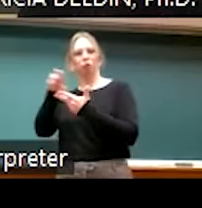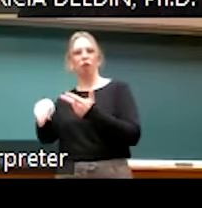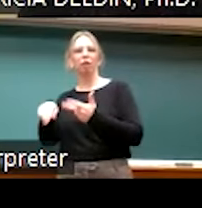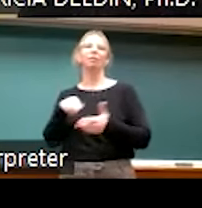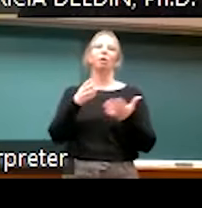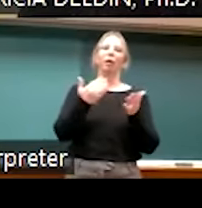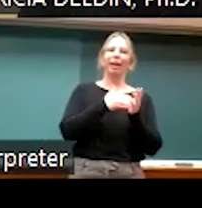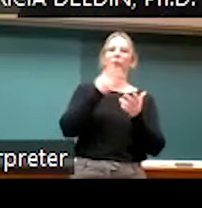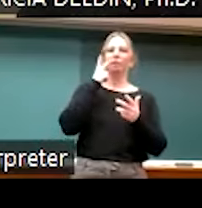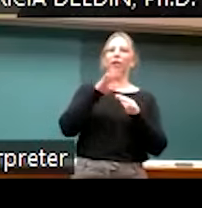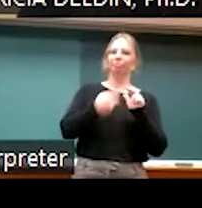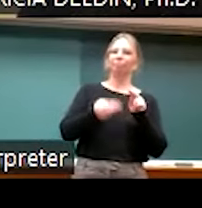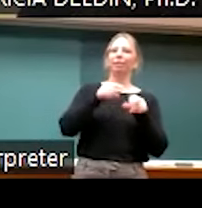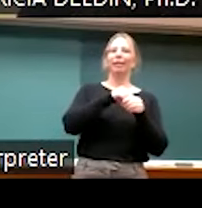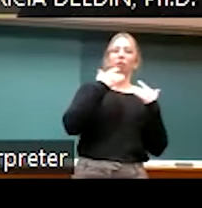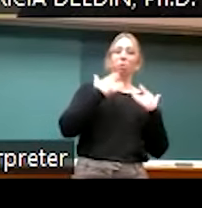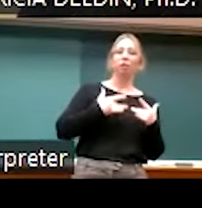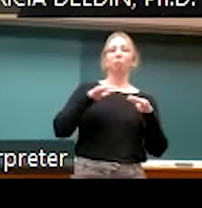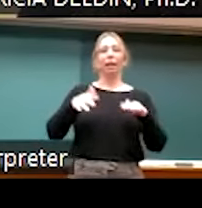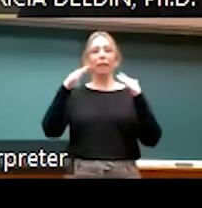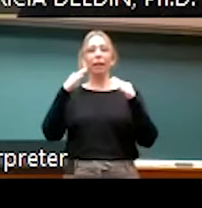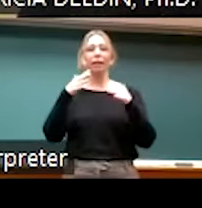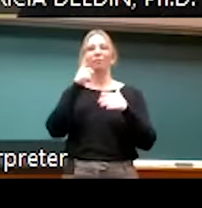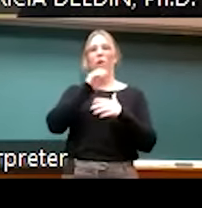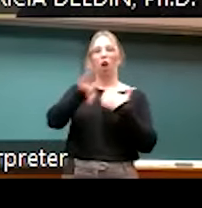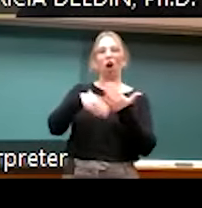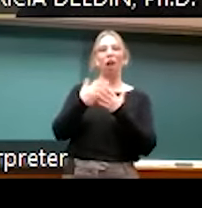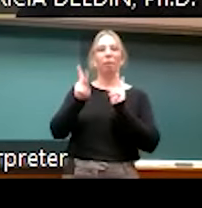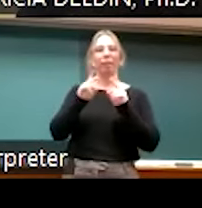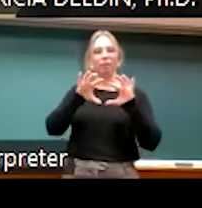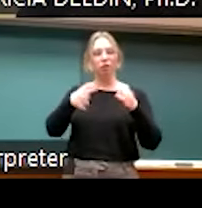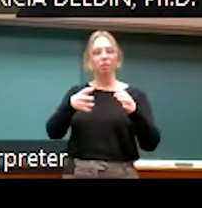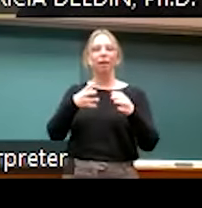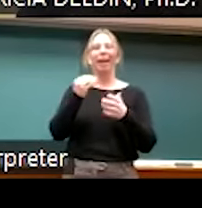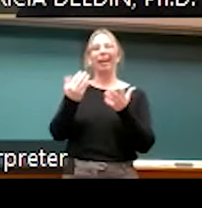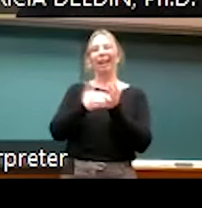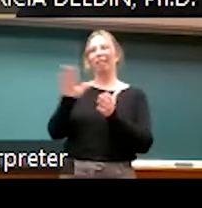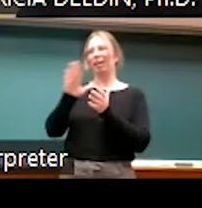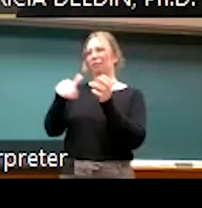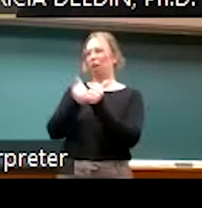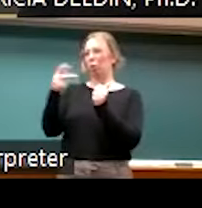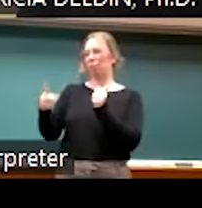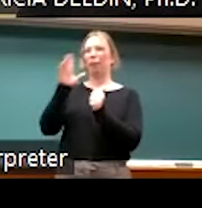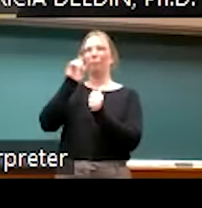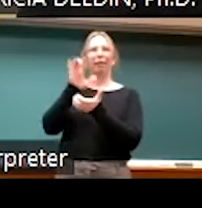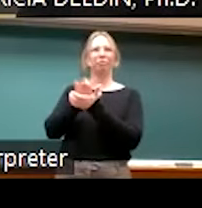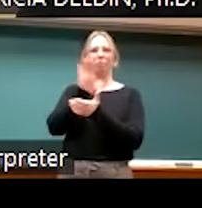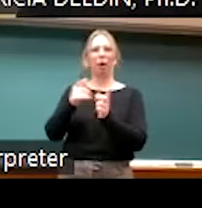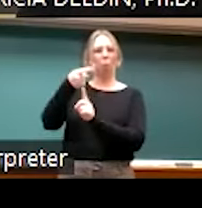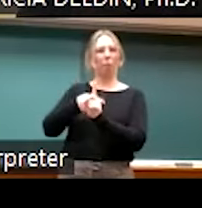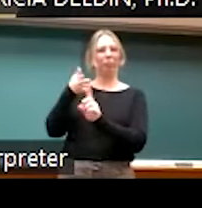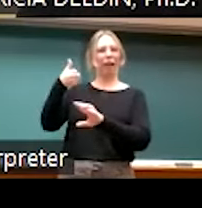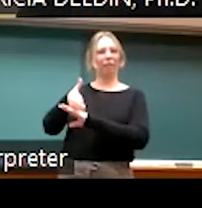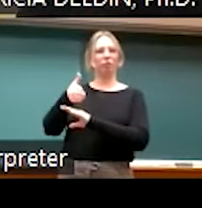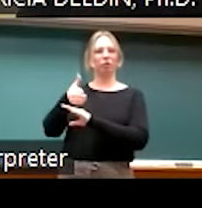this is across all populations. And again, with their follow-up, which I believe was about 1 month, but I could be wrong about